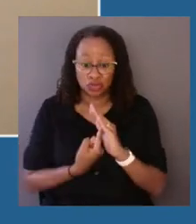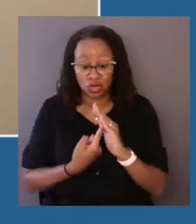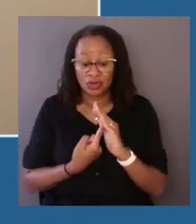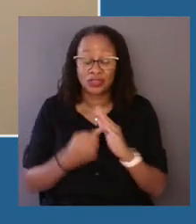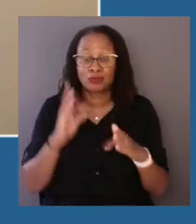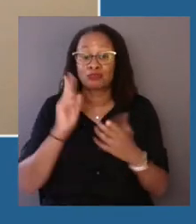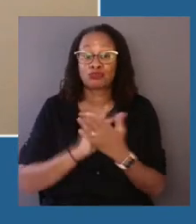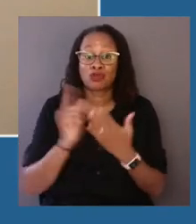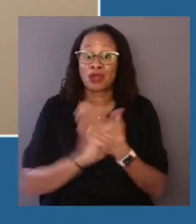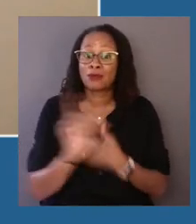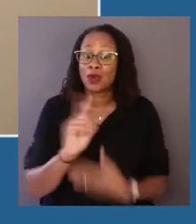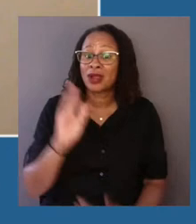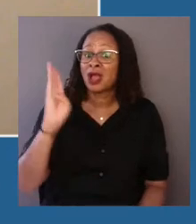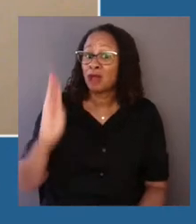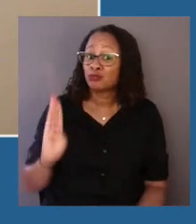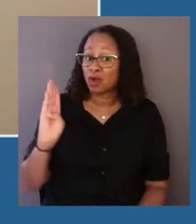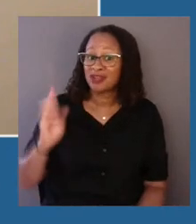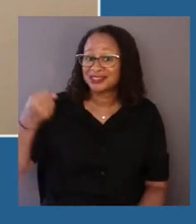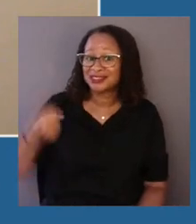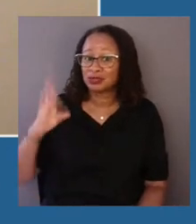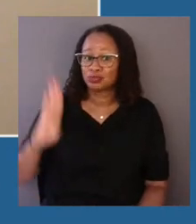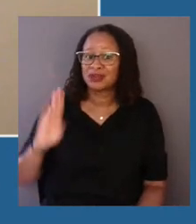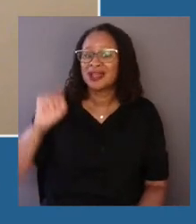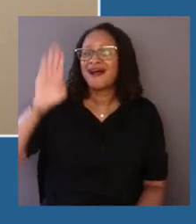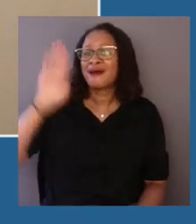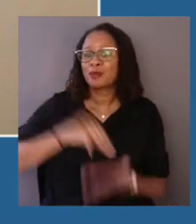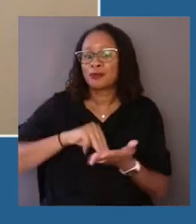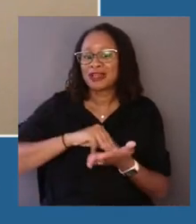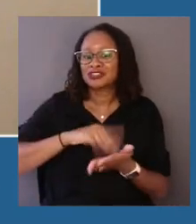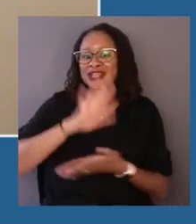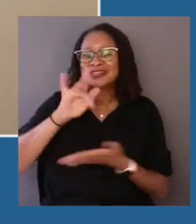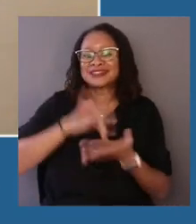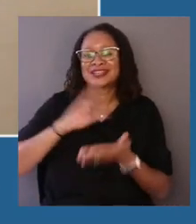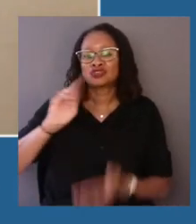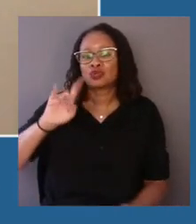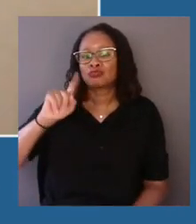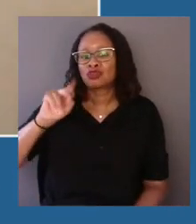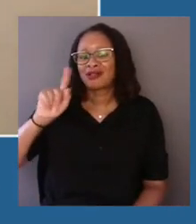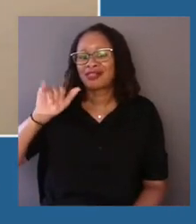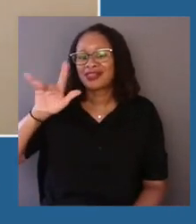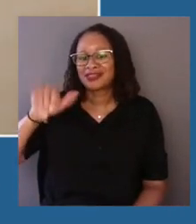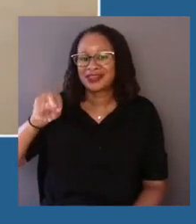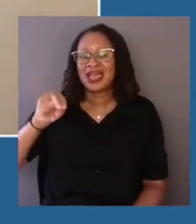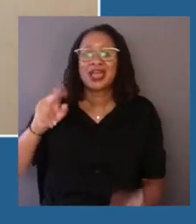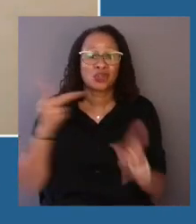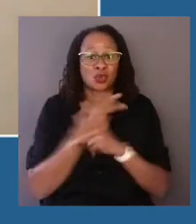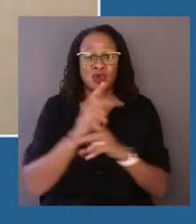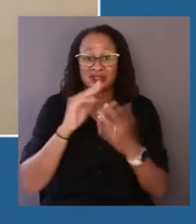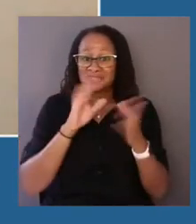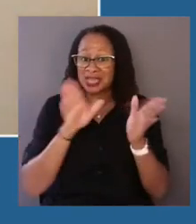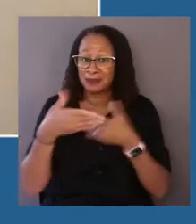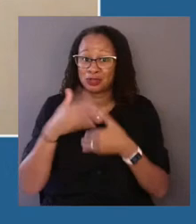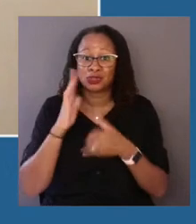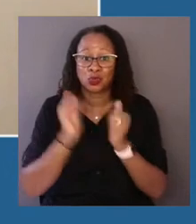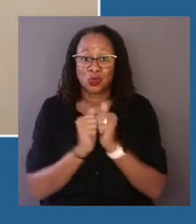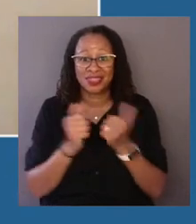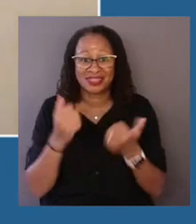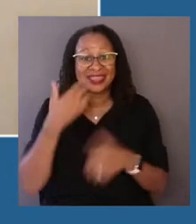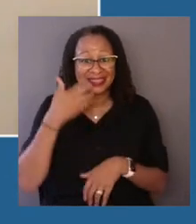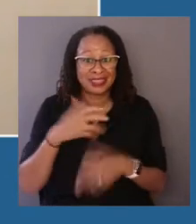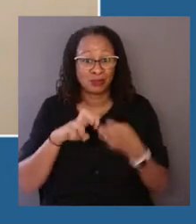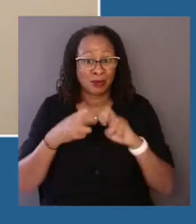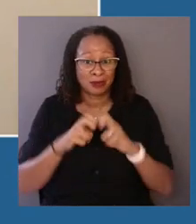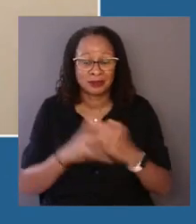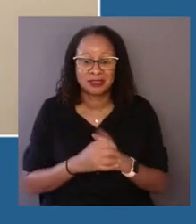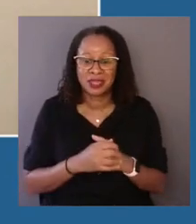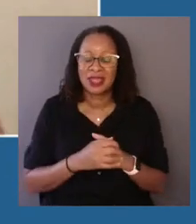Upper Manhattan and Central Brooklyn, which are some of our most at-risk neighborhoods in terms of heat. And so partnerships is how I come at